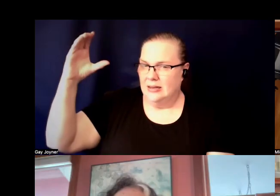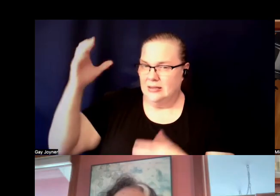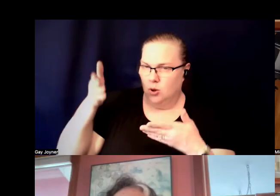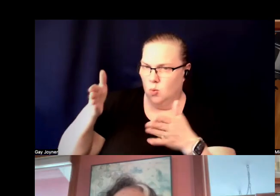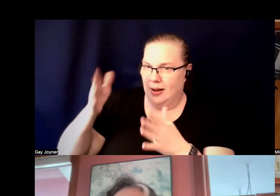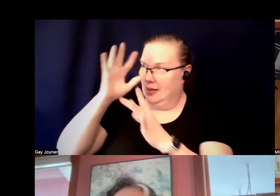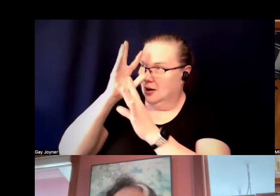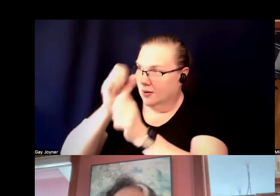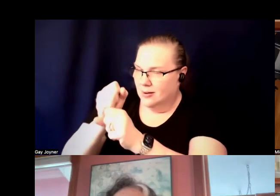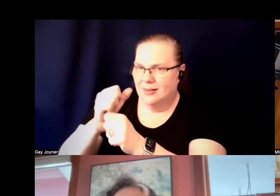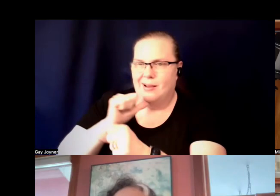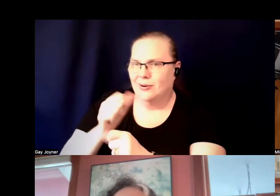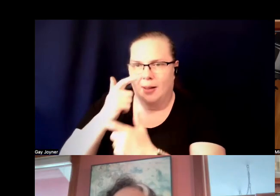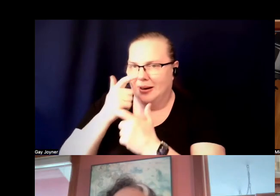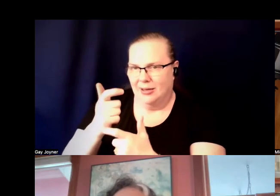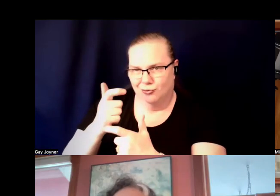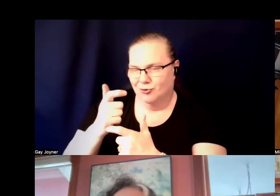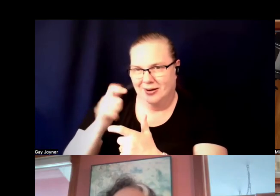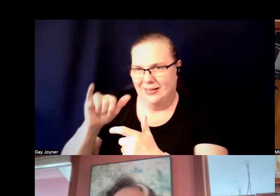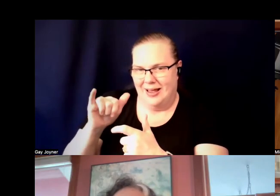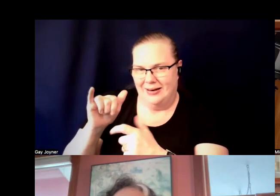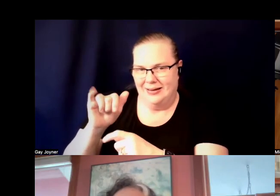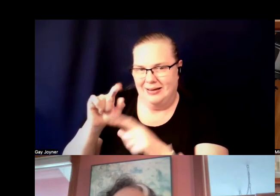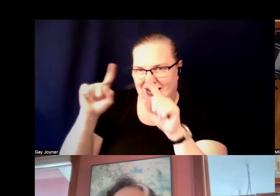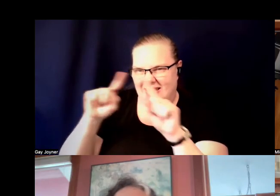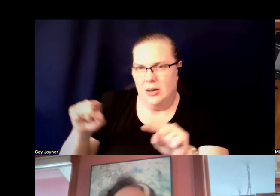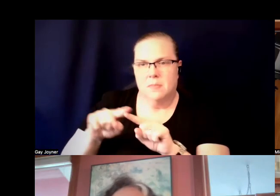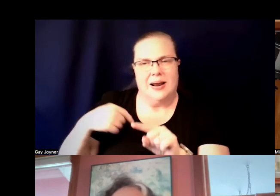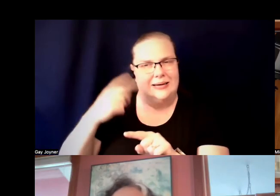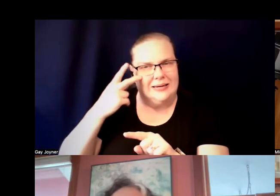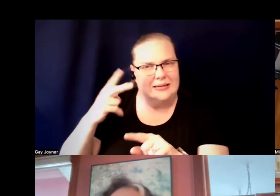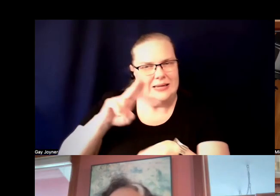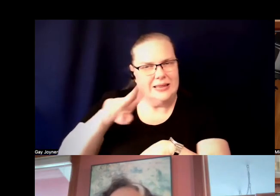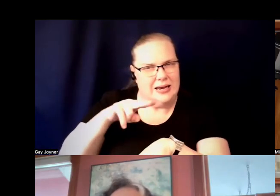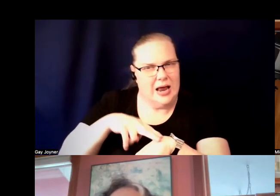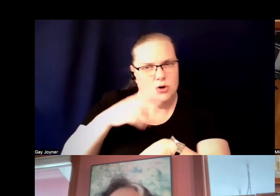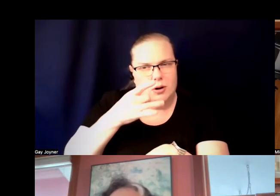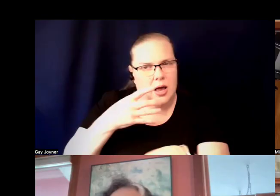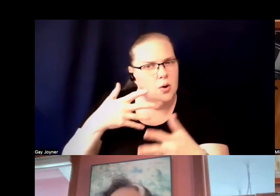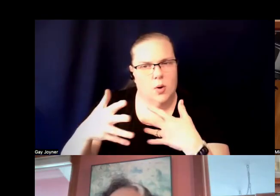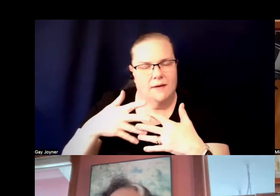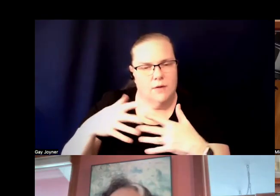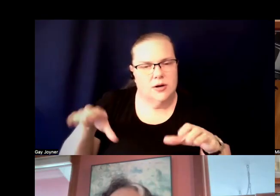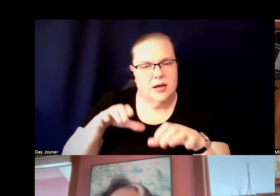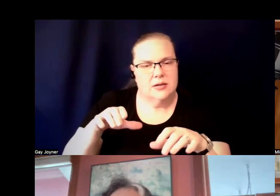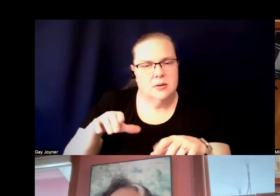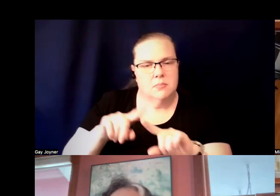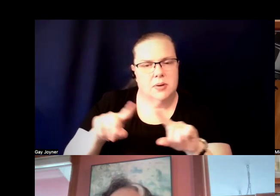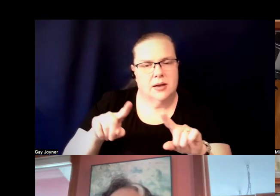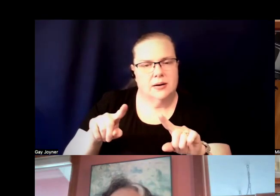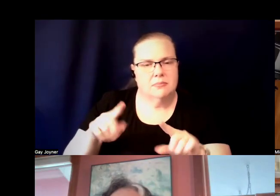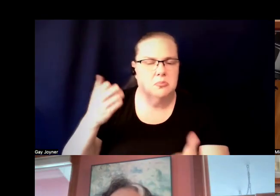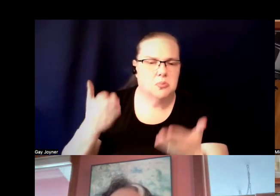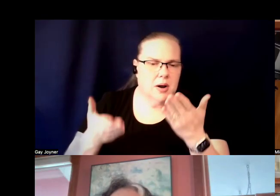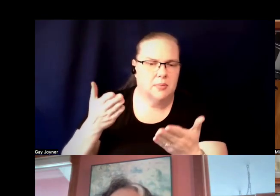be interested in the scene. So I really need to see the natural light, see what the light does to whatever it is I'm looking at. Otherwise, I would probably